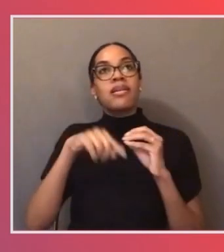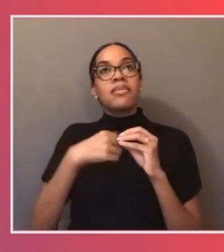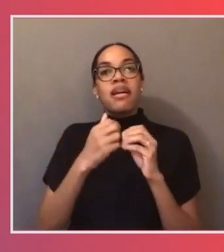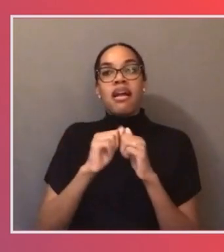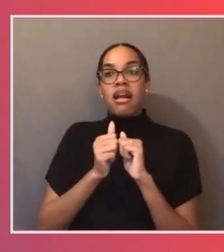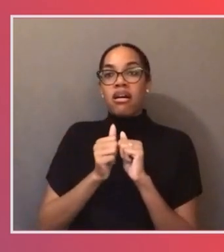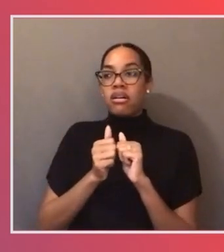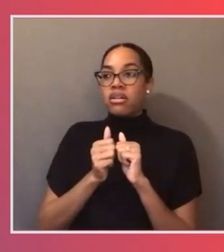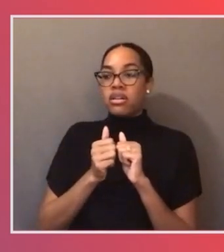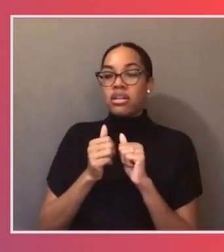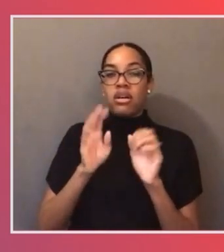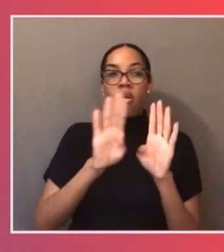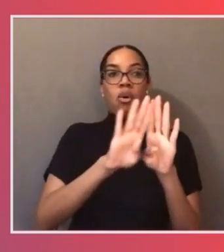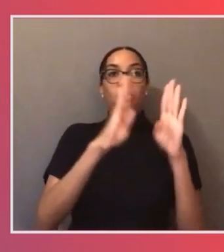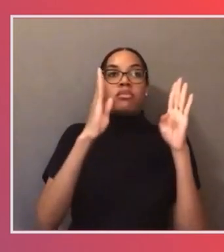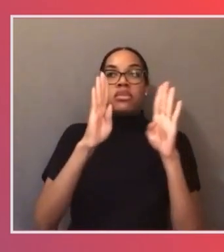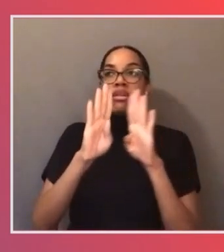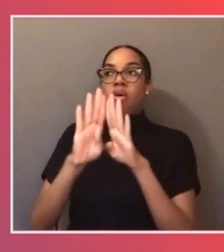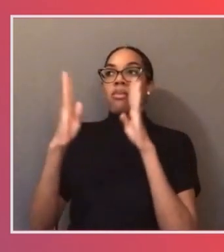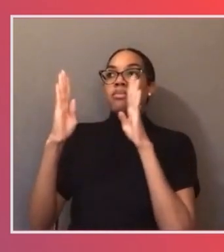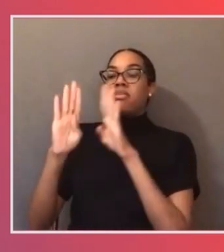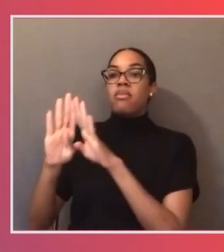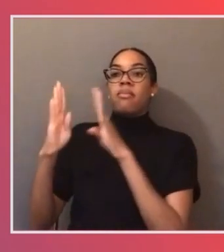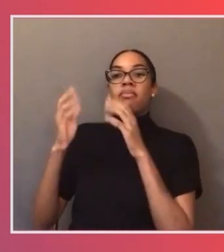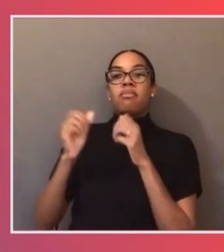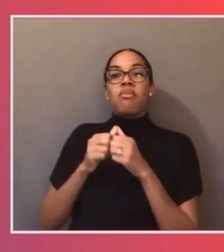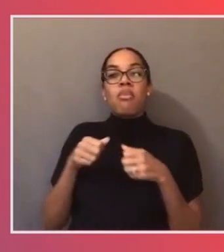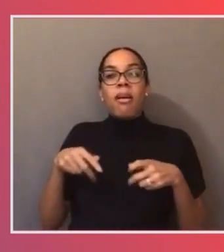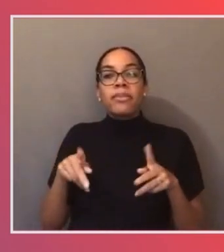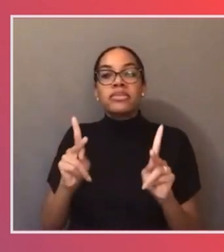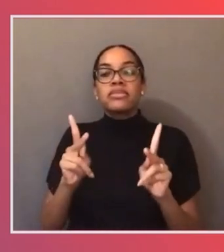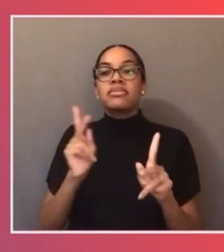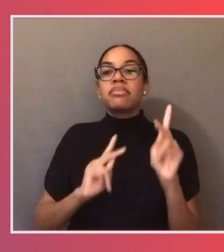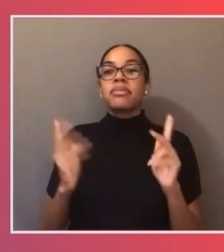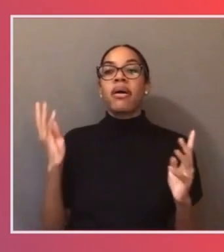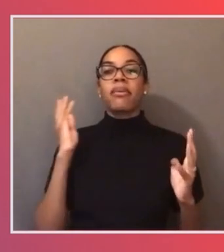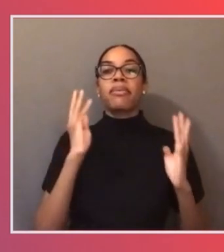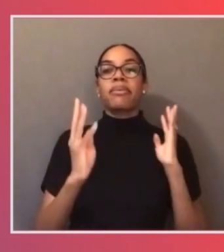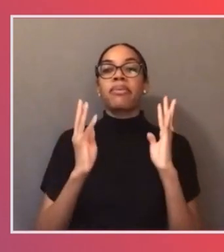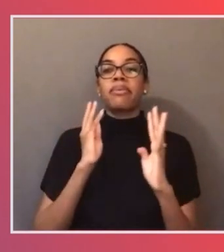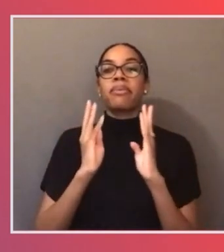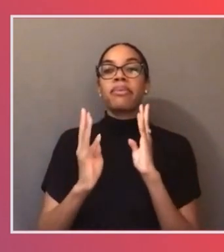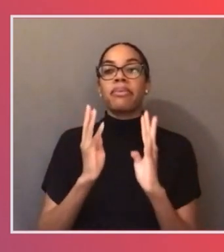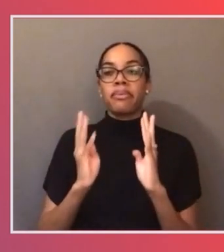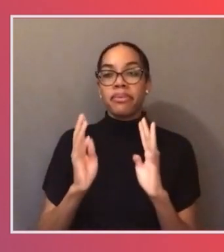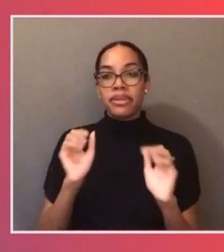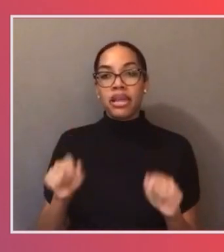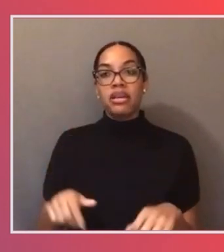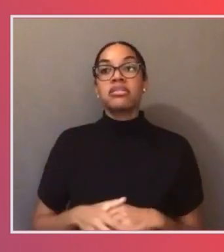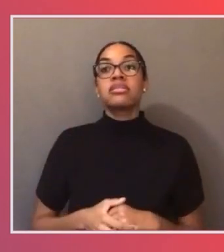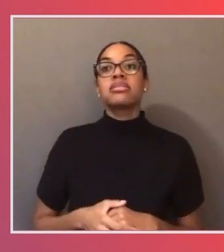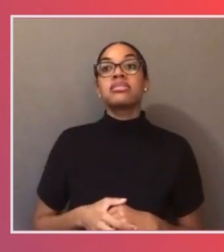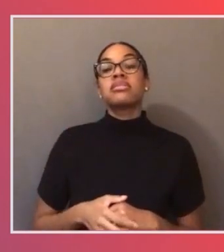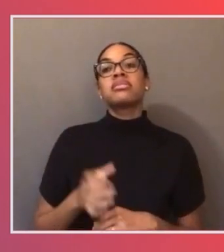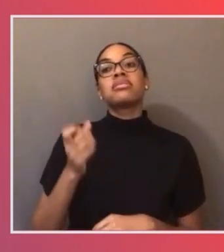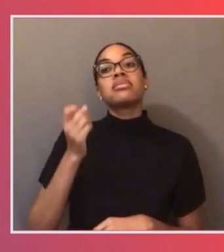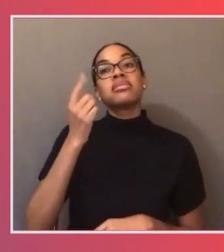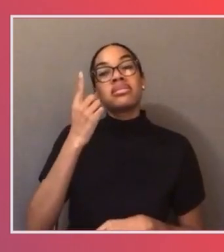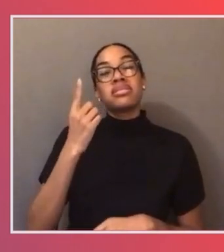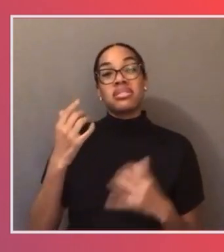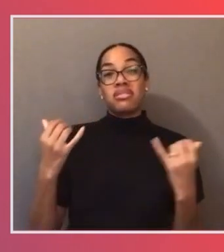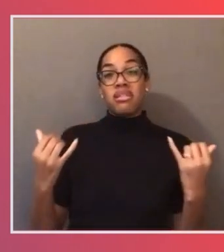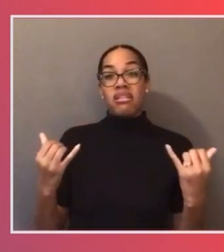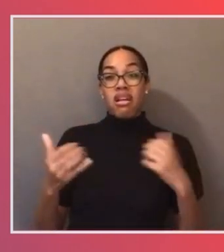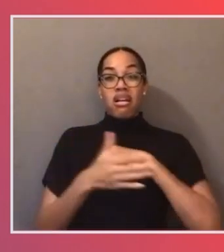that we're still dealing with so many imbalances in terms of women in roles of leadership. And that could be in